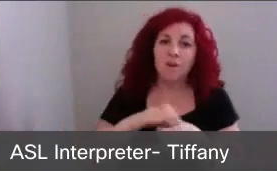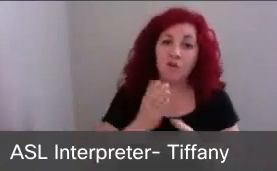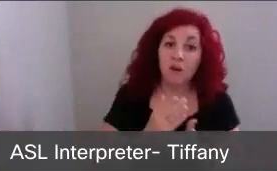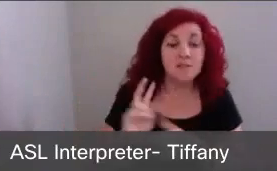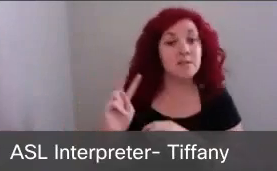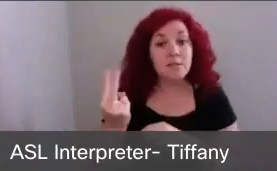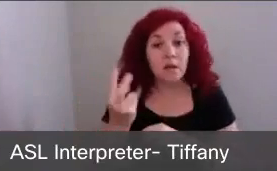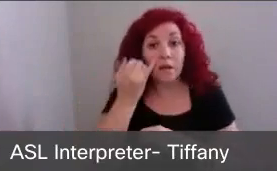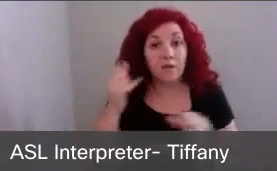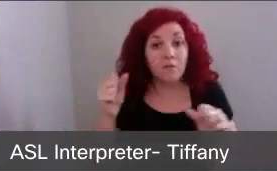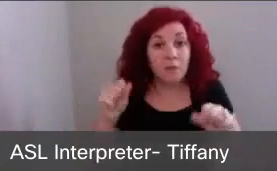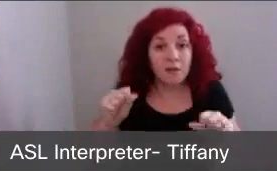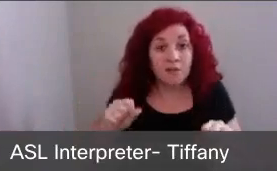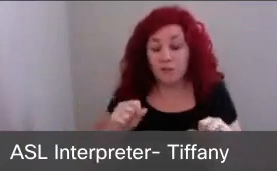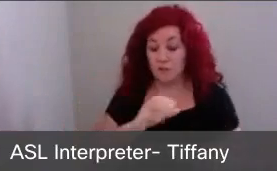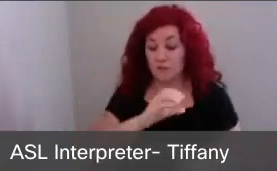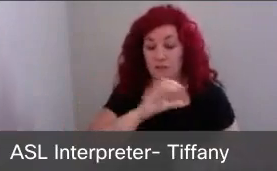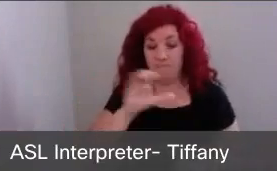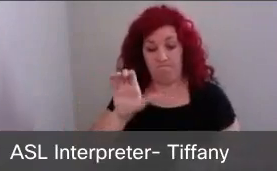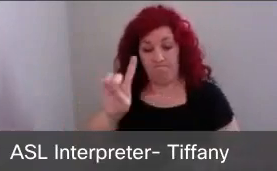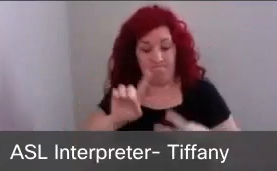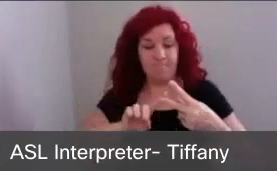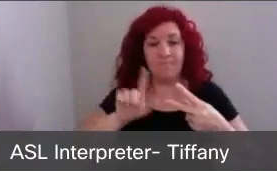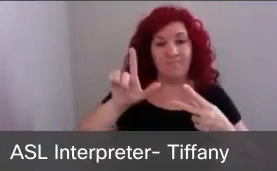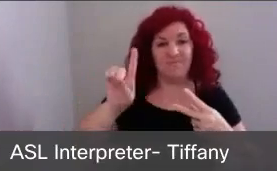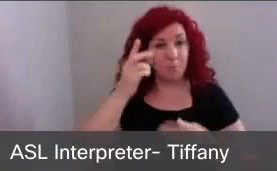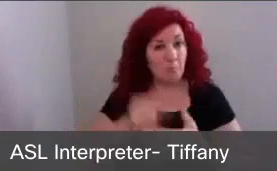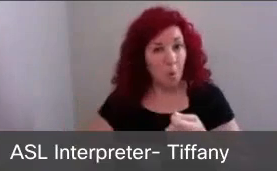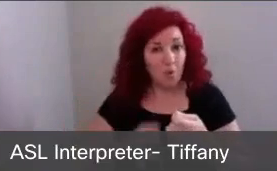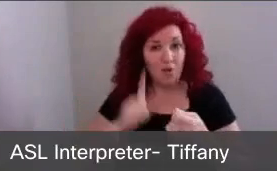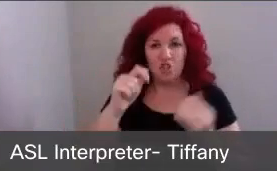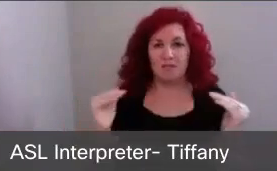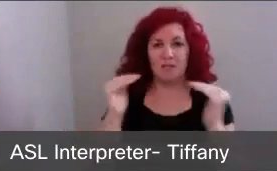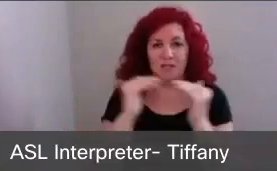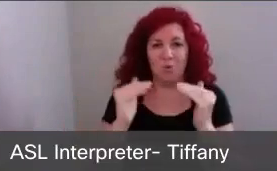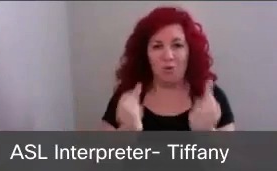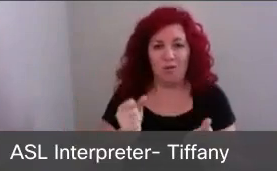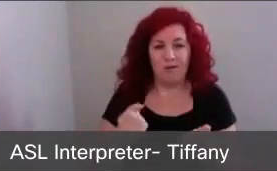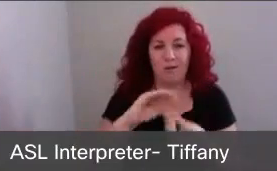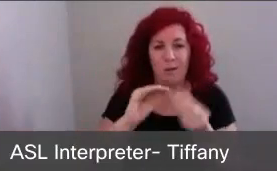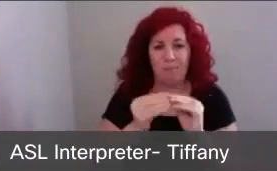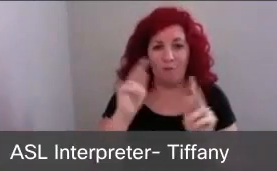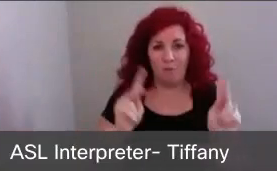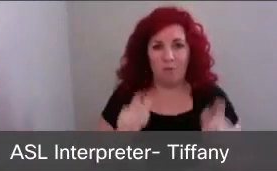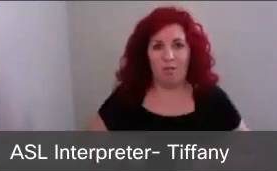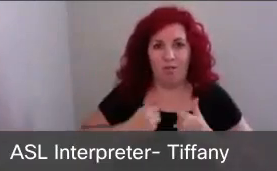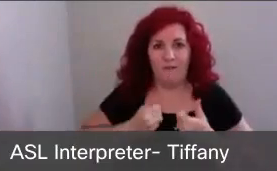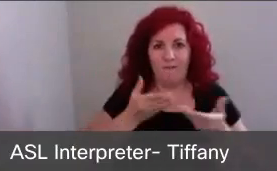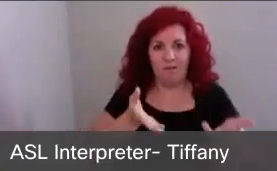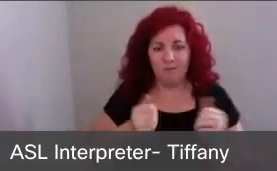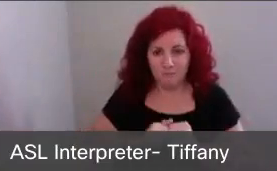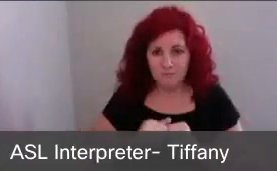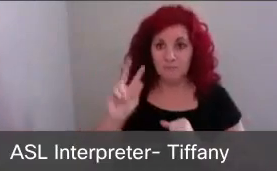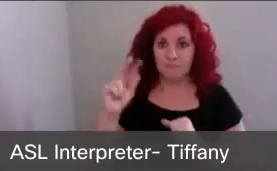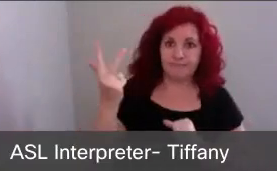extent practicable, both congressional districts and legislative districts should be of equal population. Third,